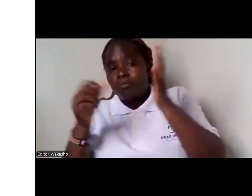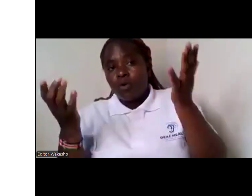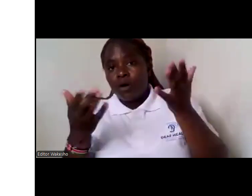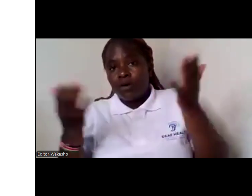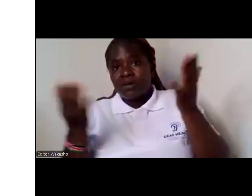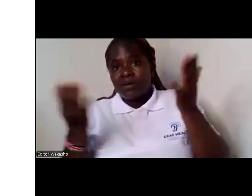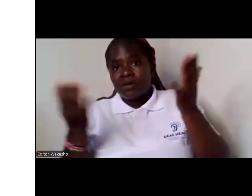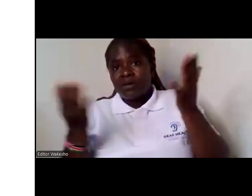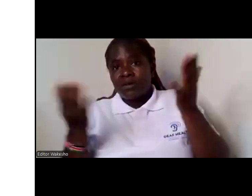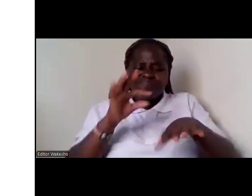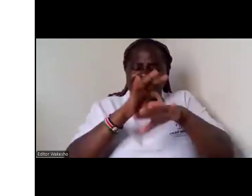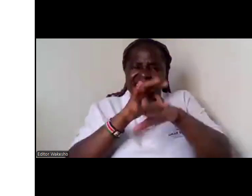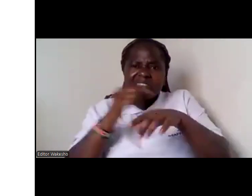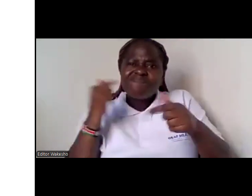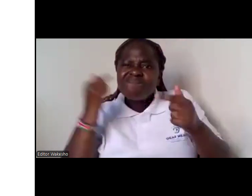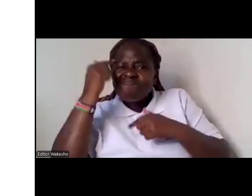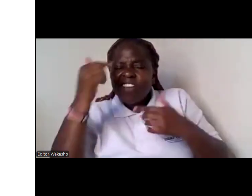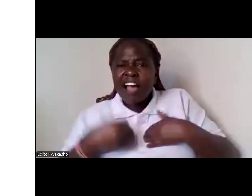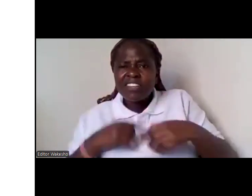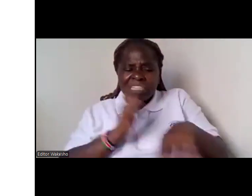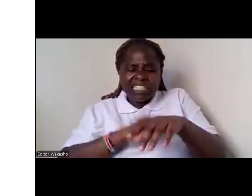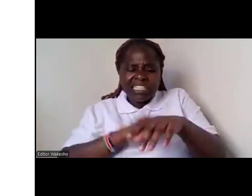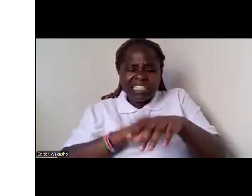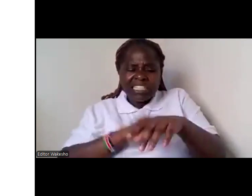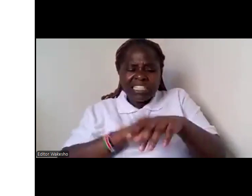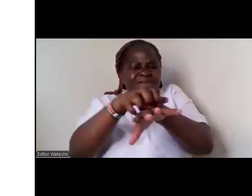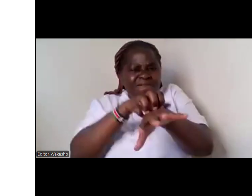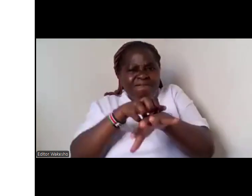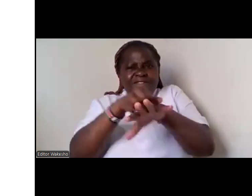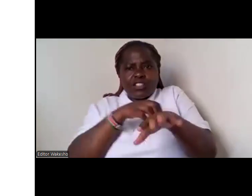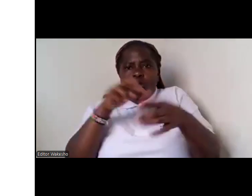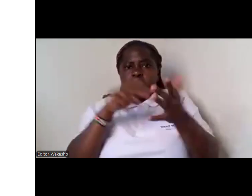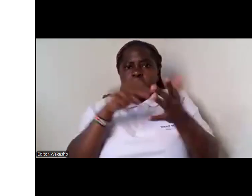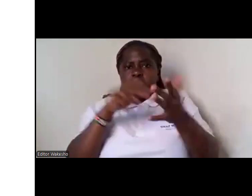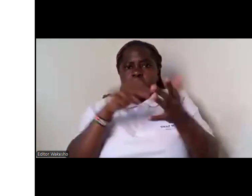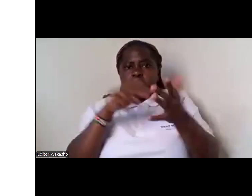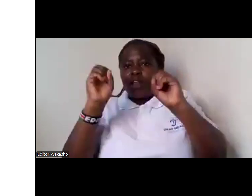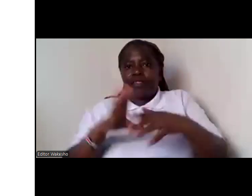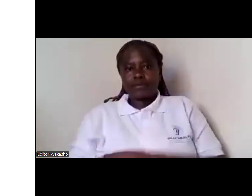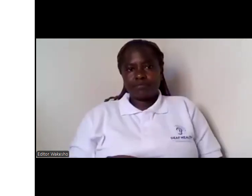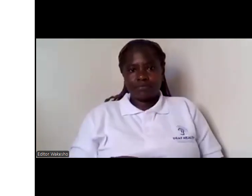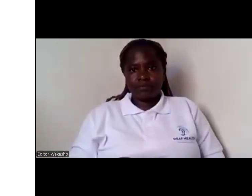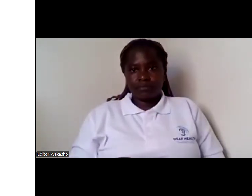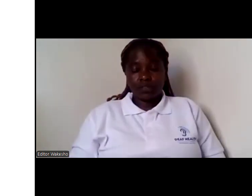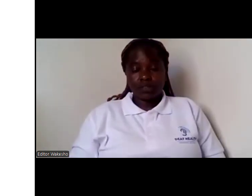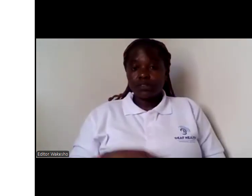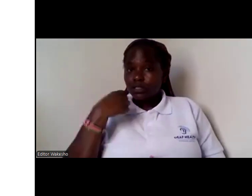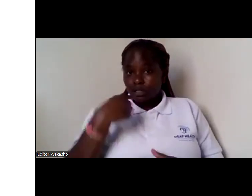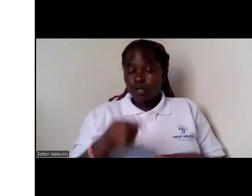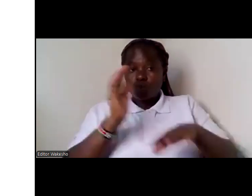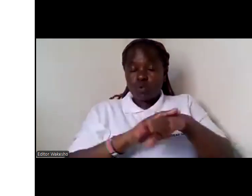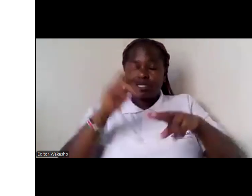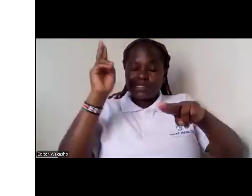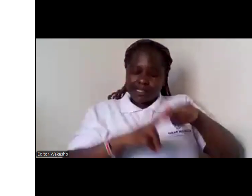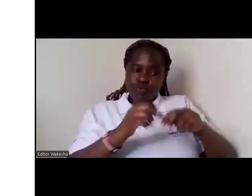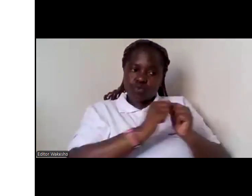eczema. So they felt itchy whenever they put it. So that person, it was not good for them. That's why we say it's always good to sit down and talk